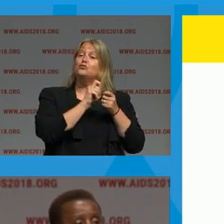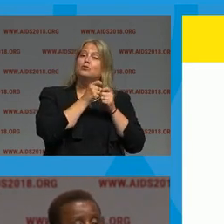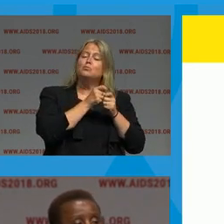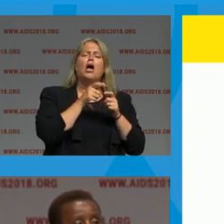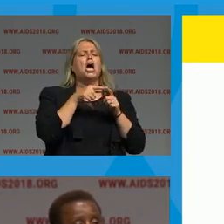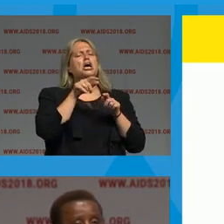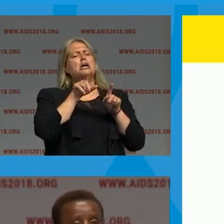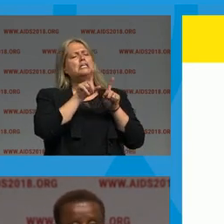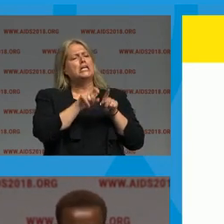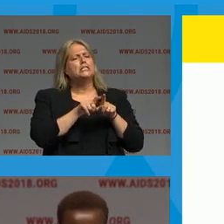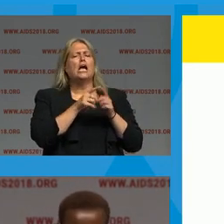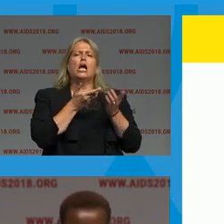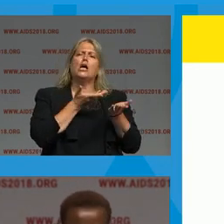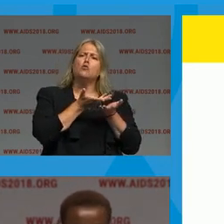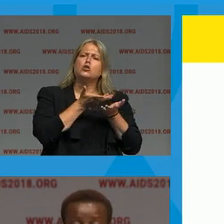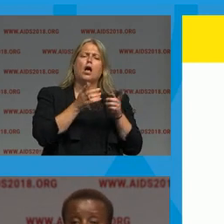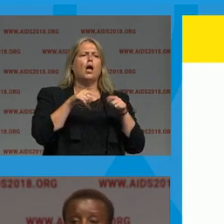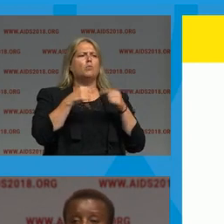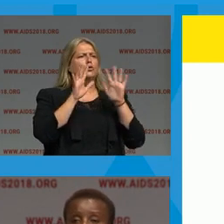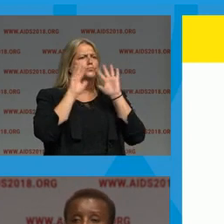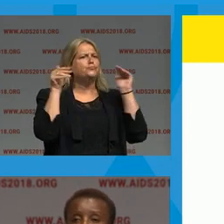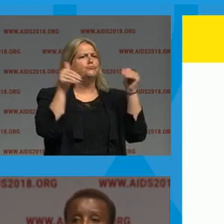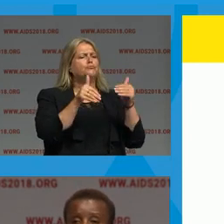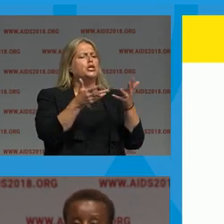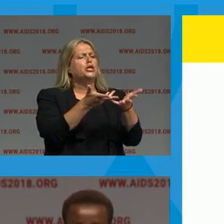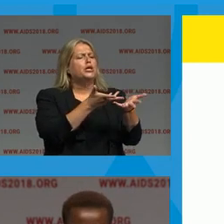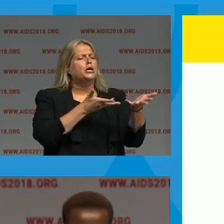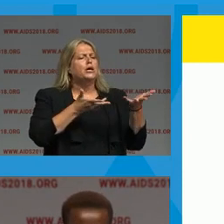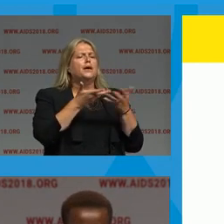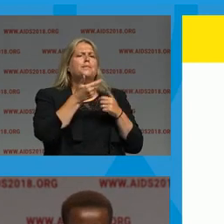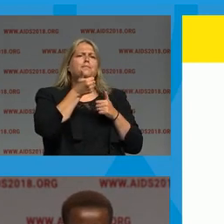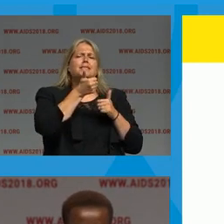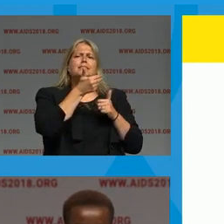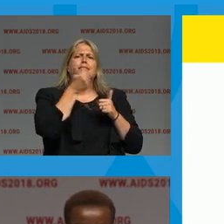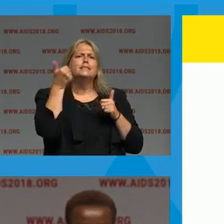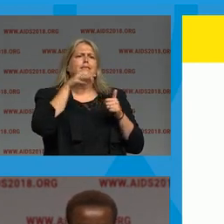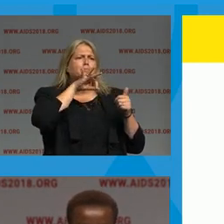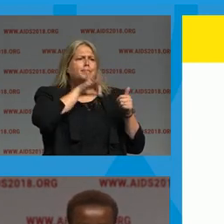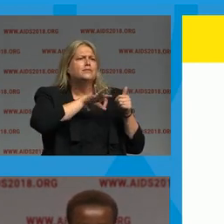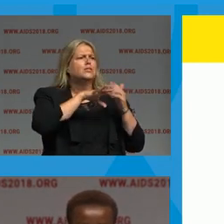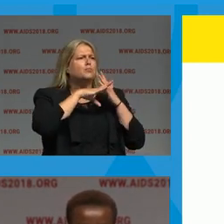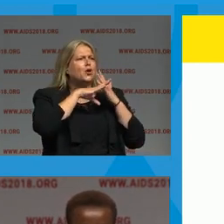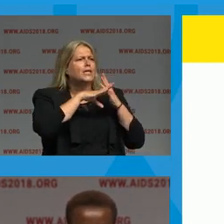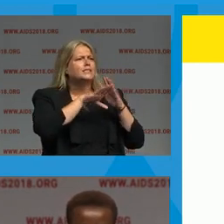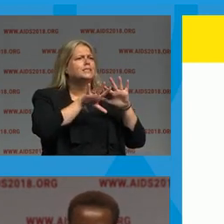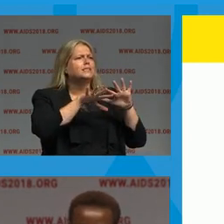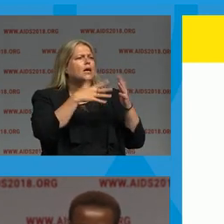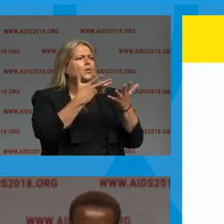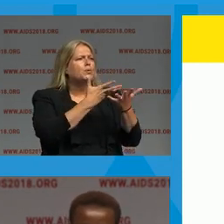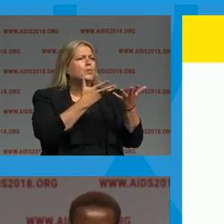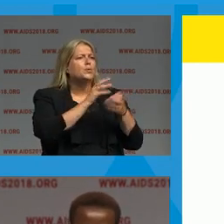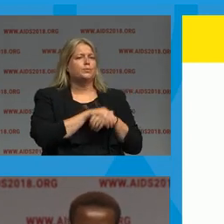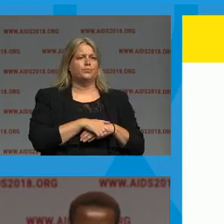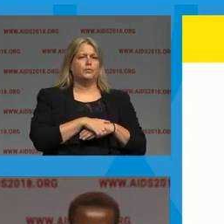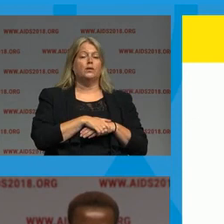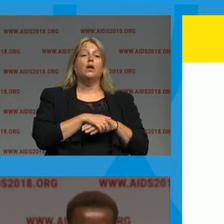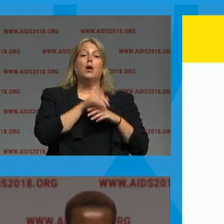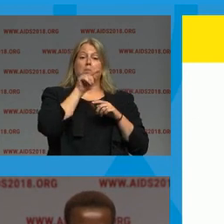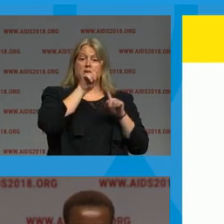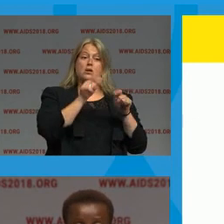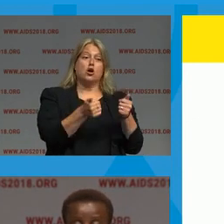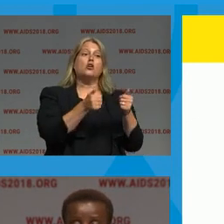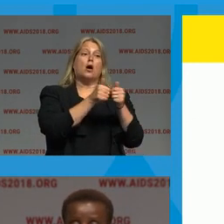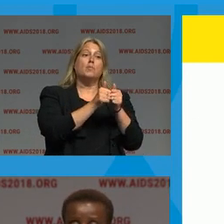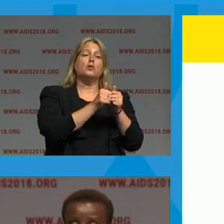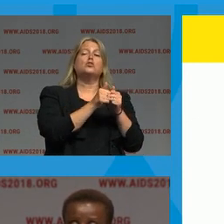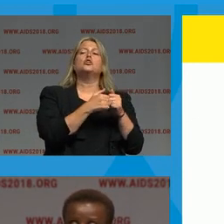counseling that really focused on where we saw the best benefits and protective effects on couples as well